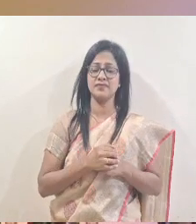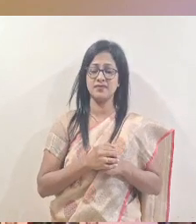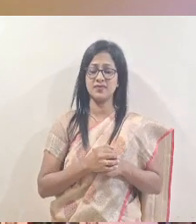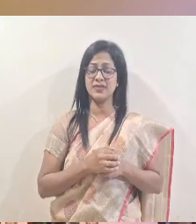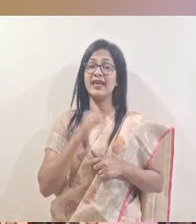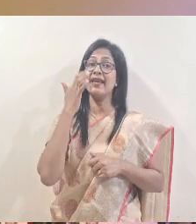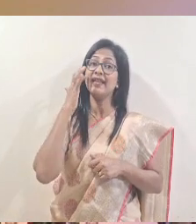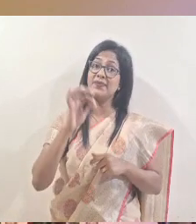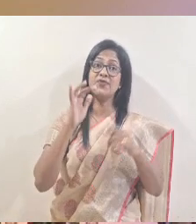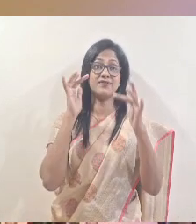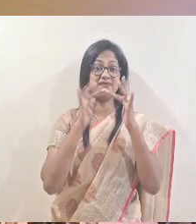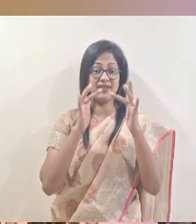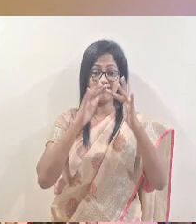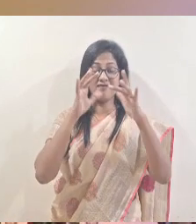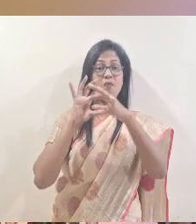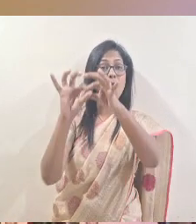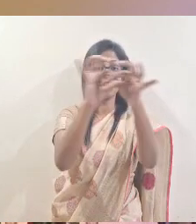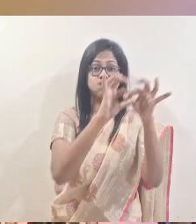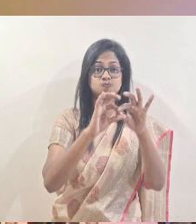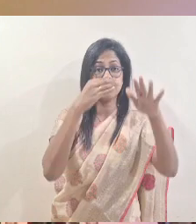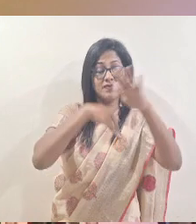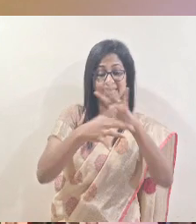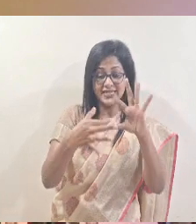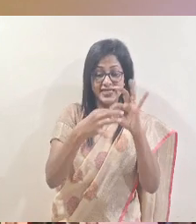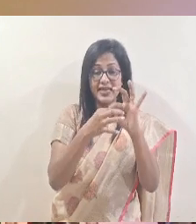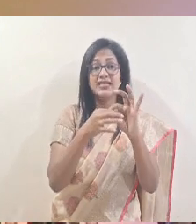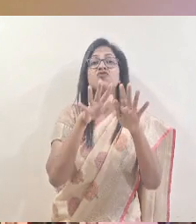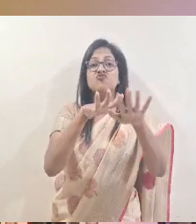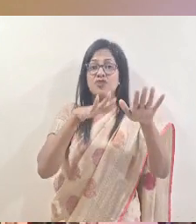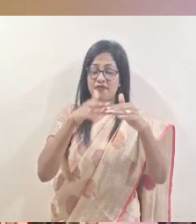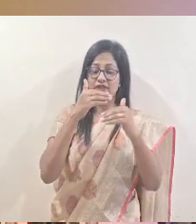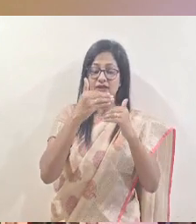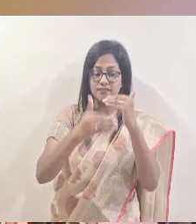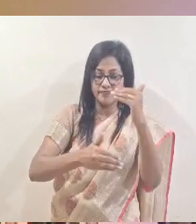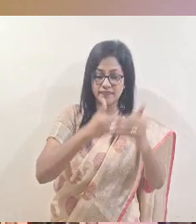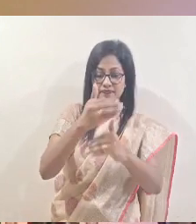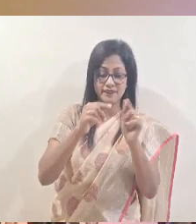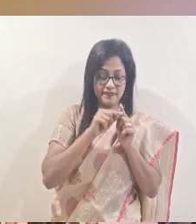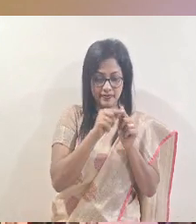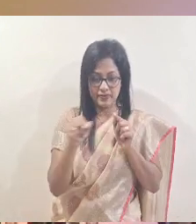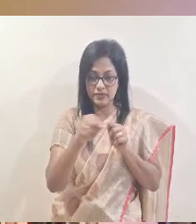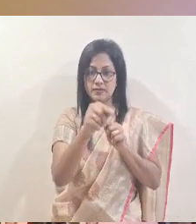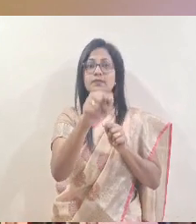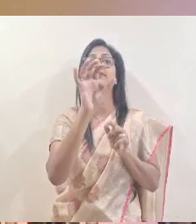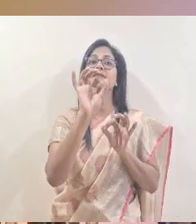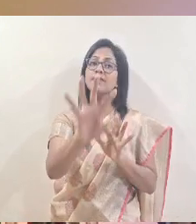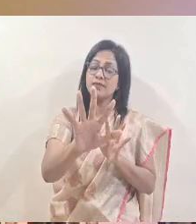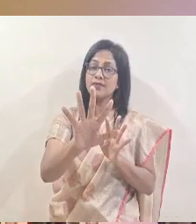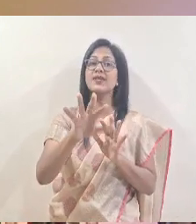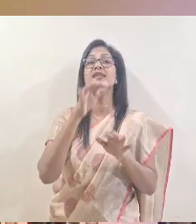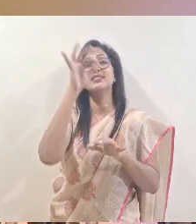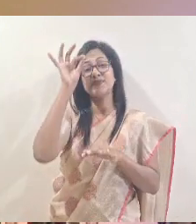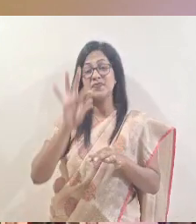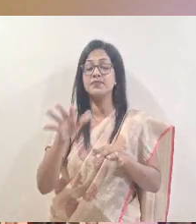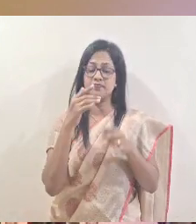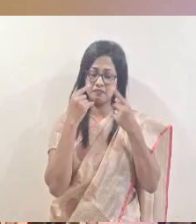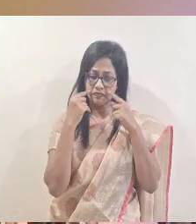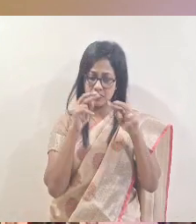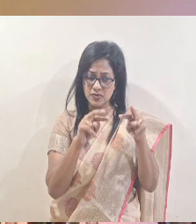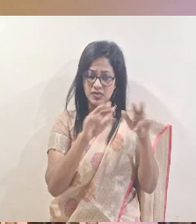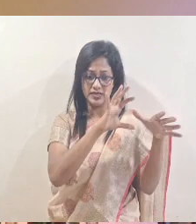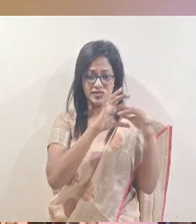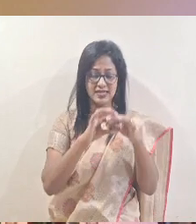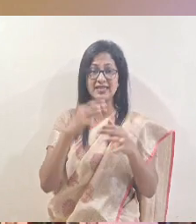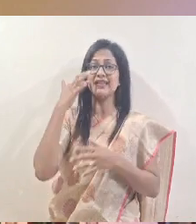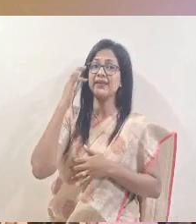But an important link in a network should mean that traffic should be flowing through that. And this specifically, we can attribute